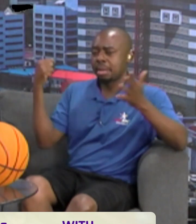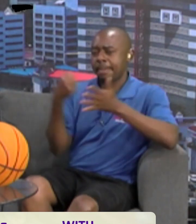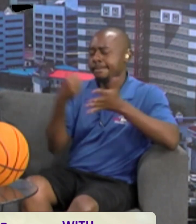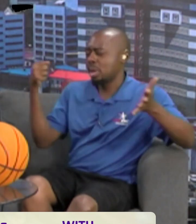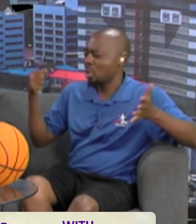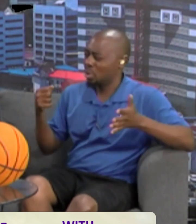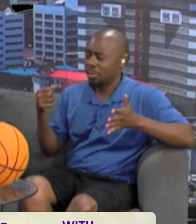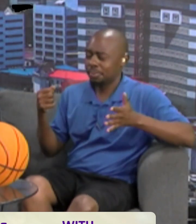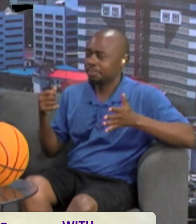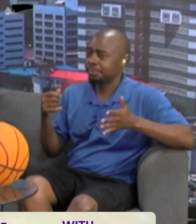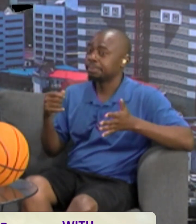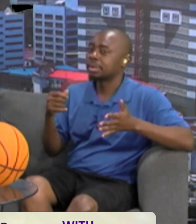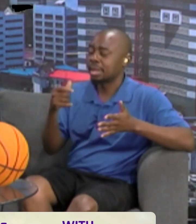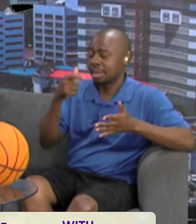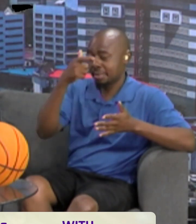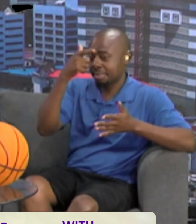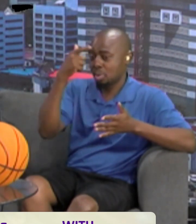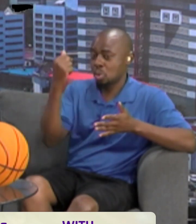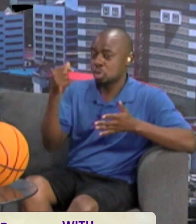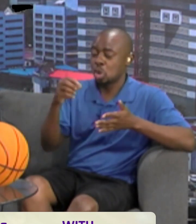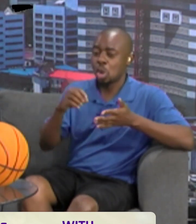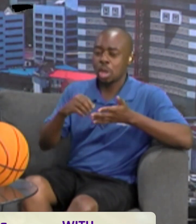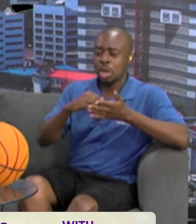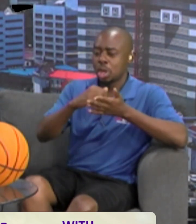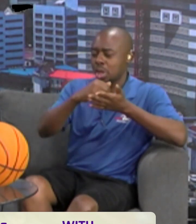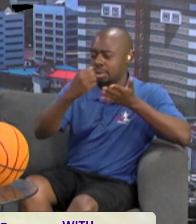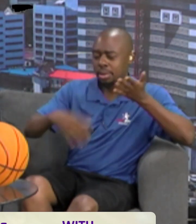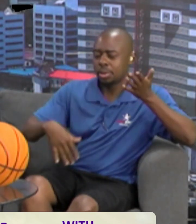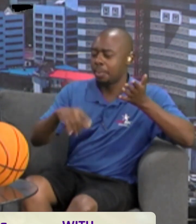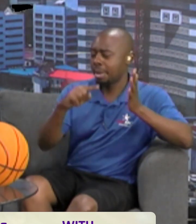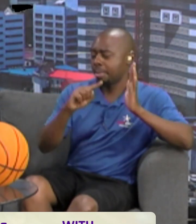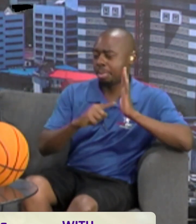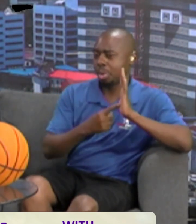Now, this is a very big blow to them, right? Because